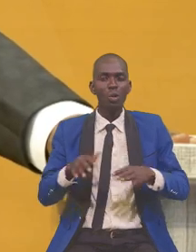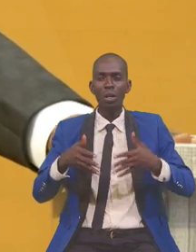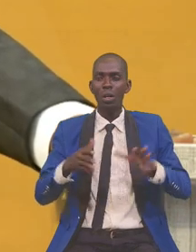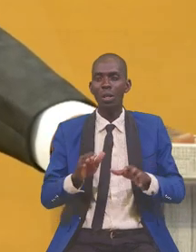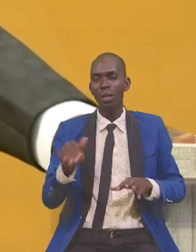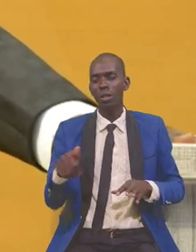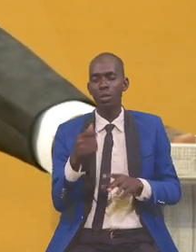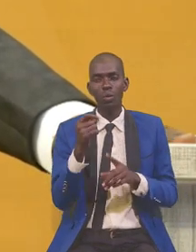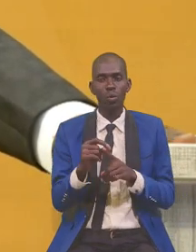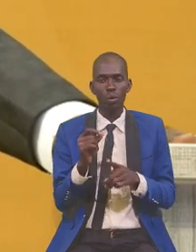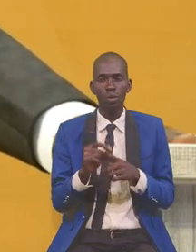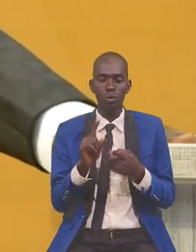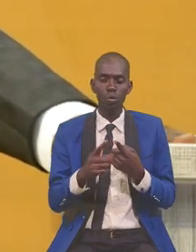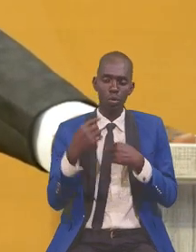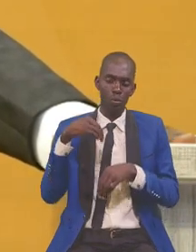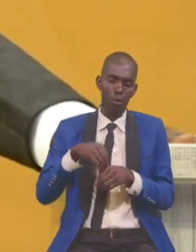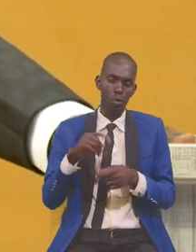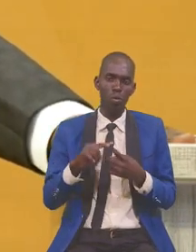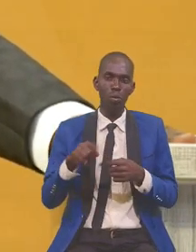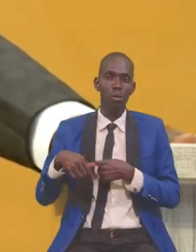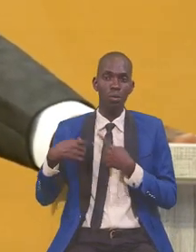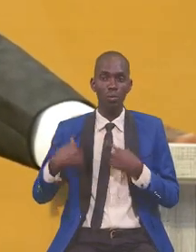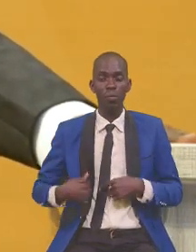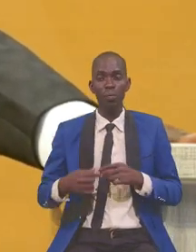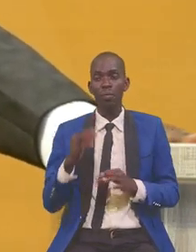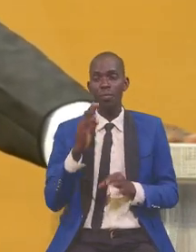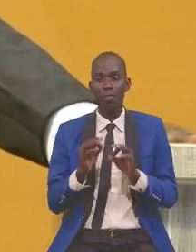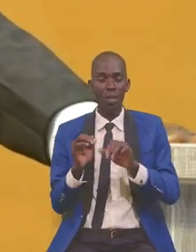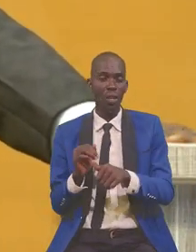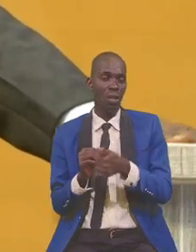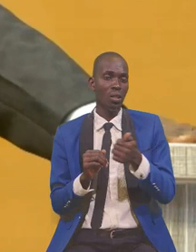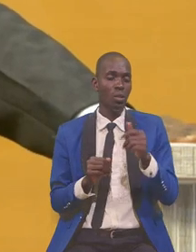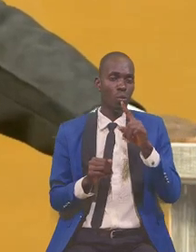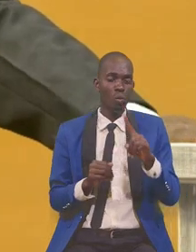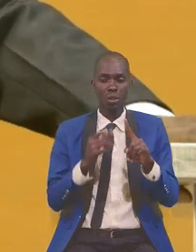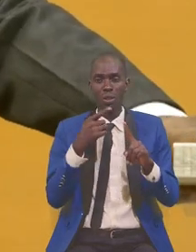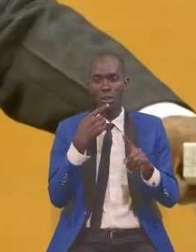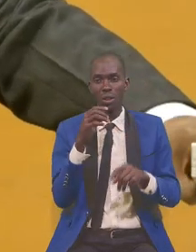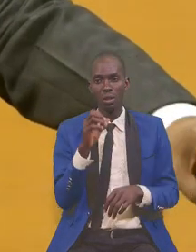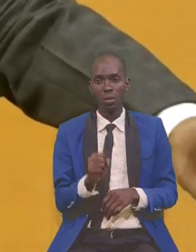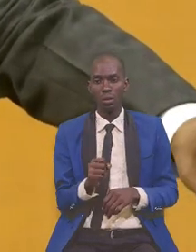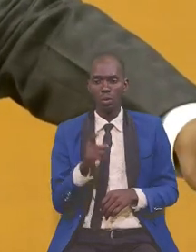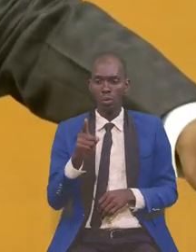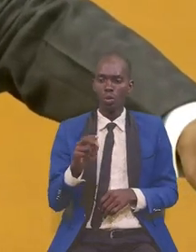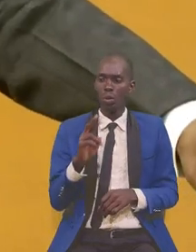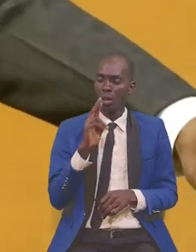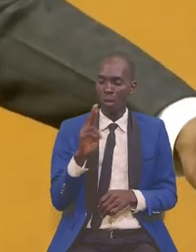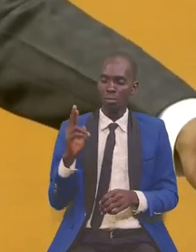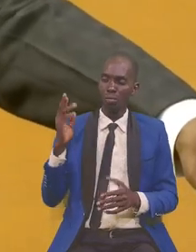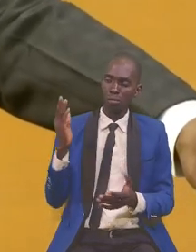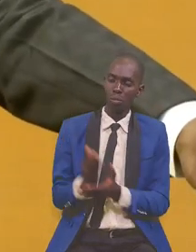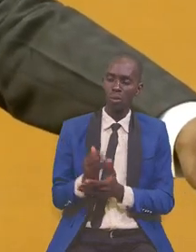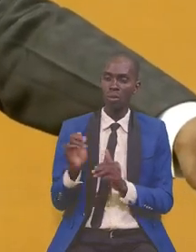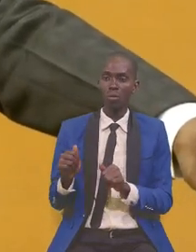other word to come into your heart. If anybody says you are stoppable, turn